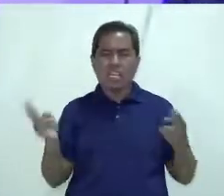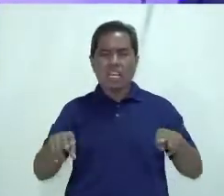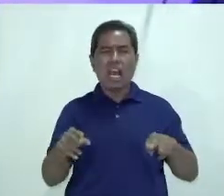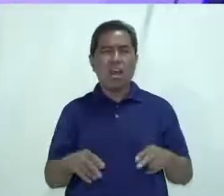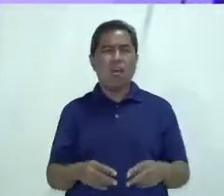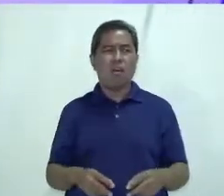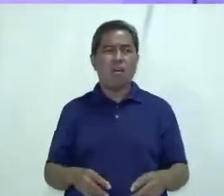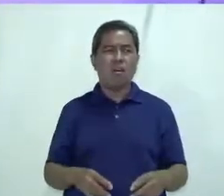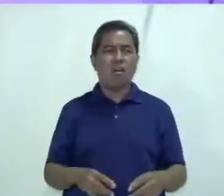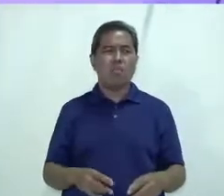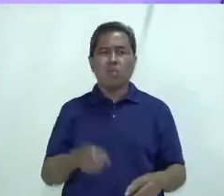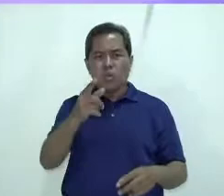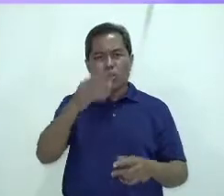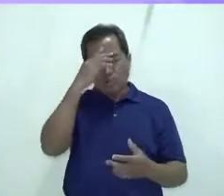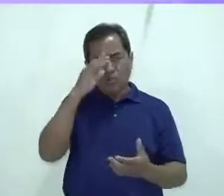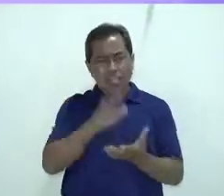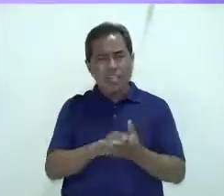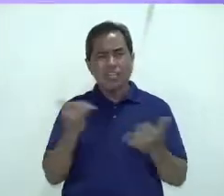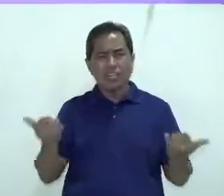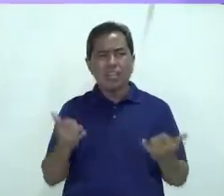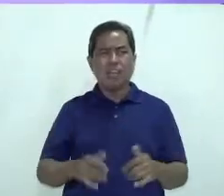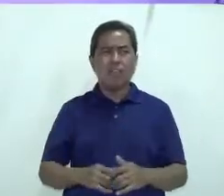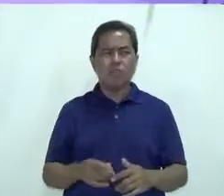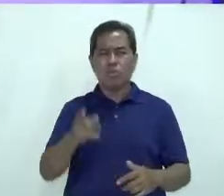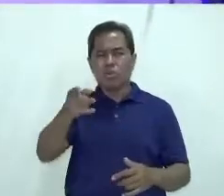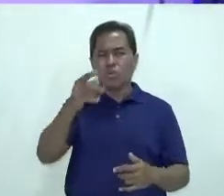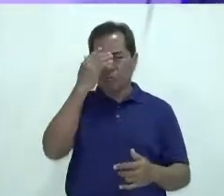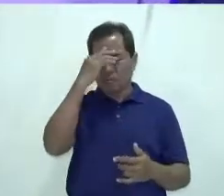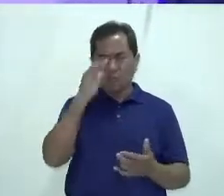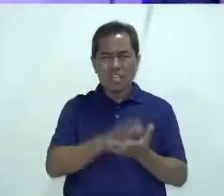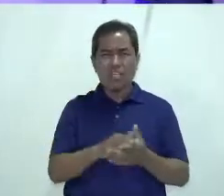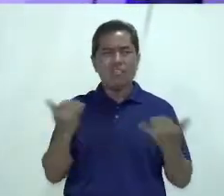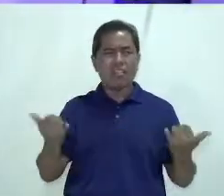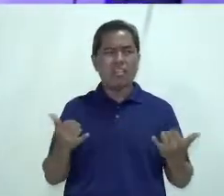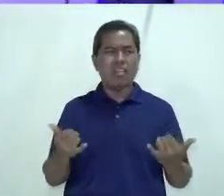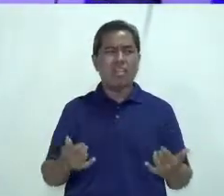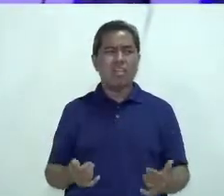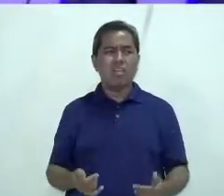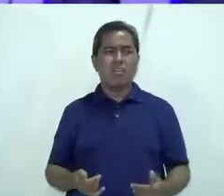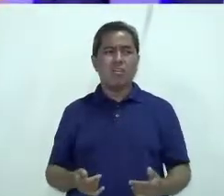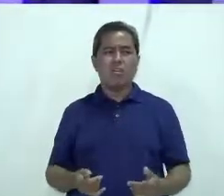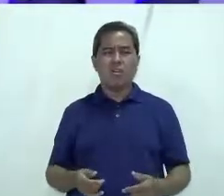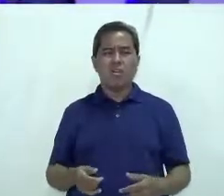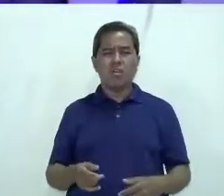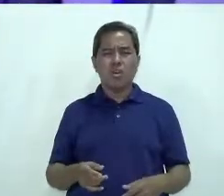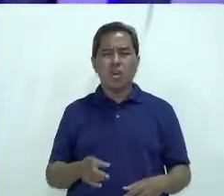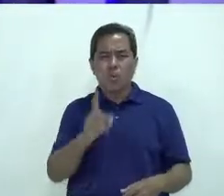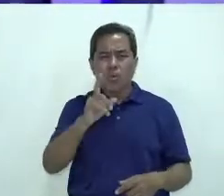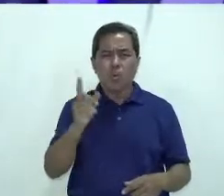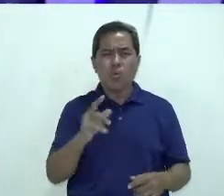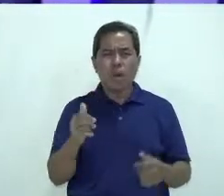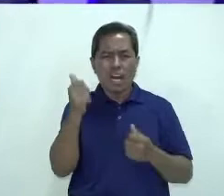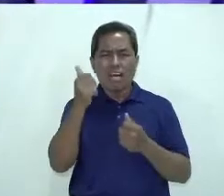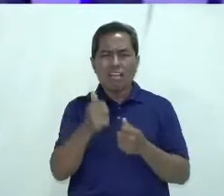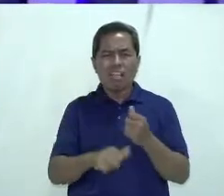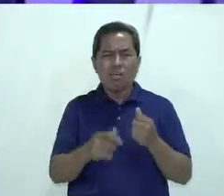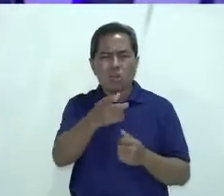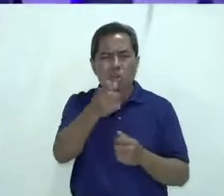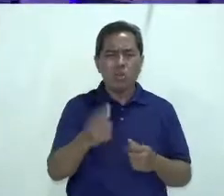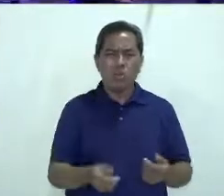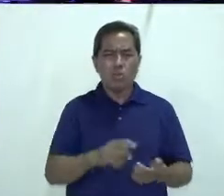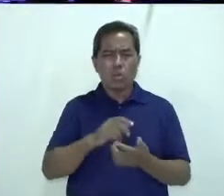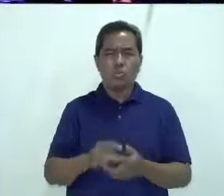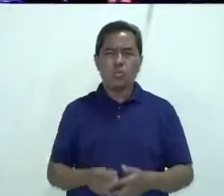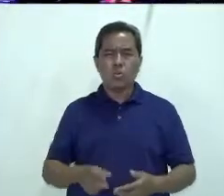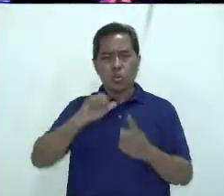over our life. Do you believe that? Do you believe that? If you believe that, whatever your situation right now, maybe this is financial